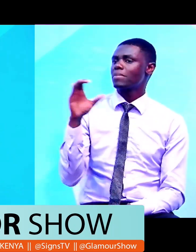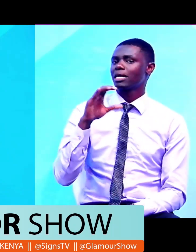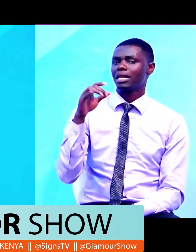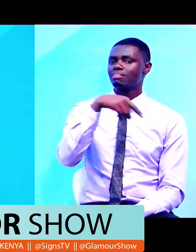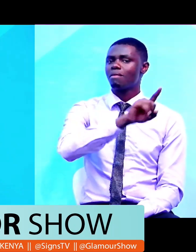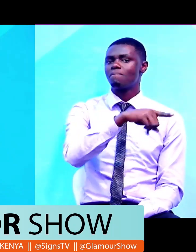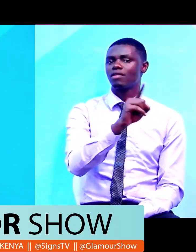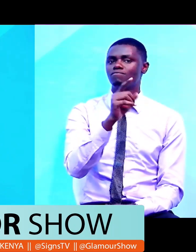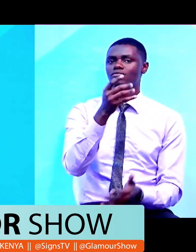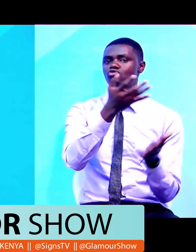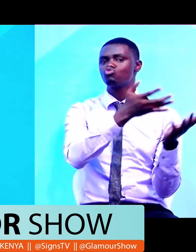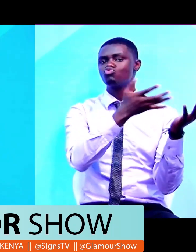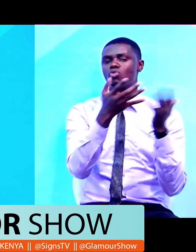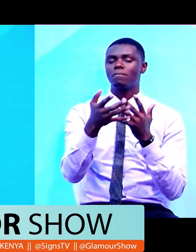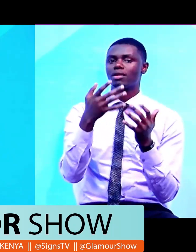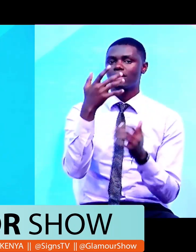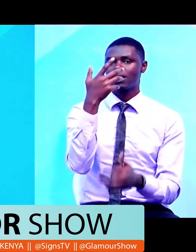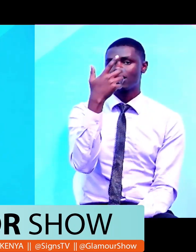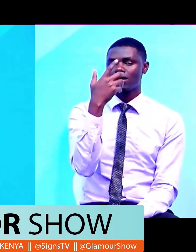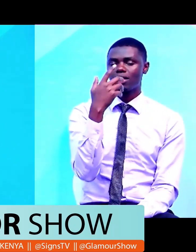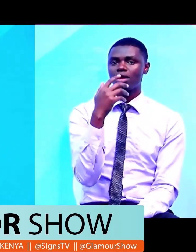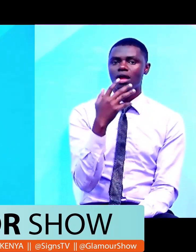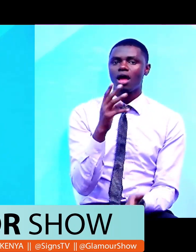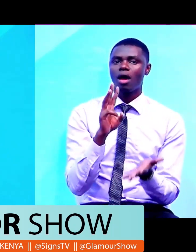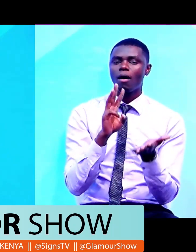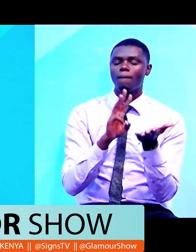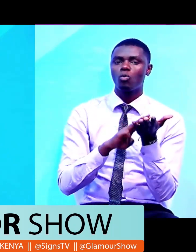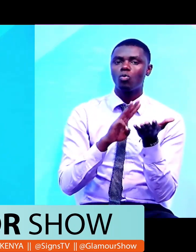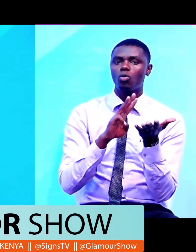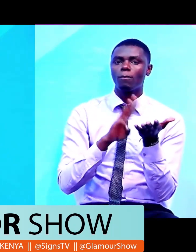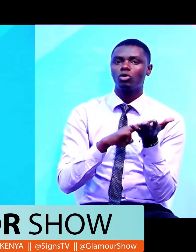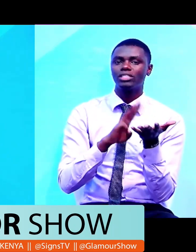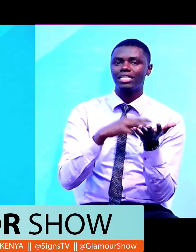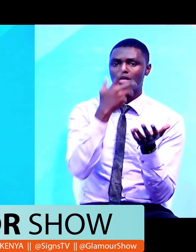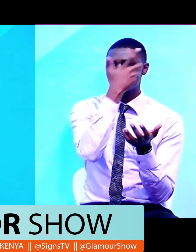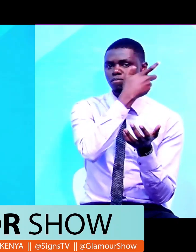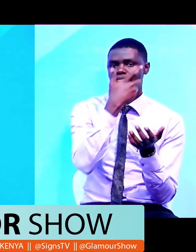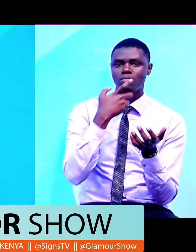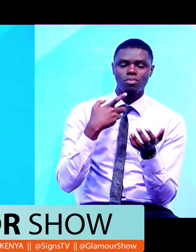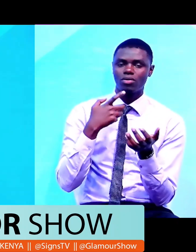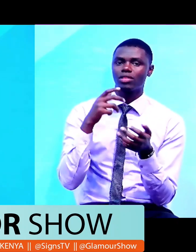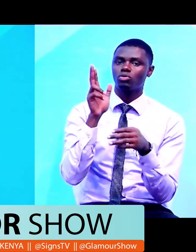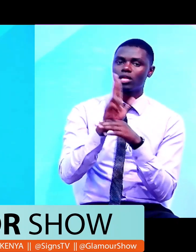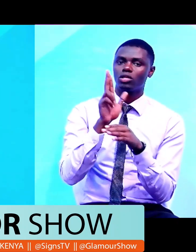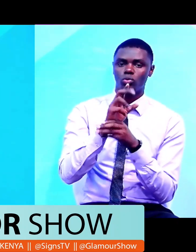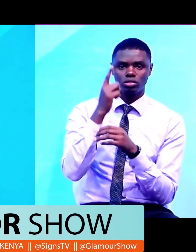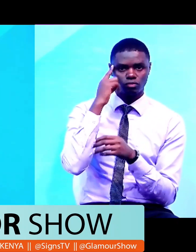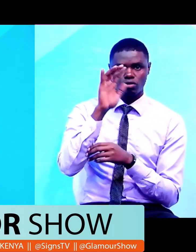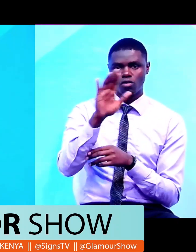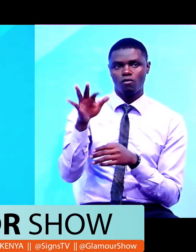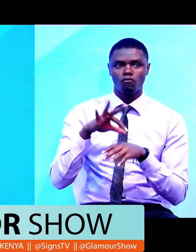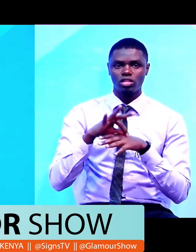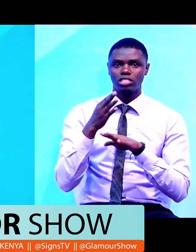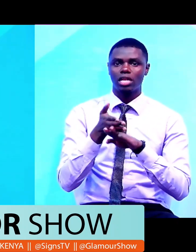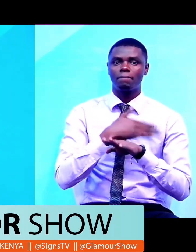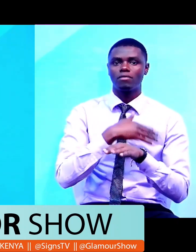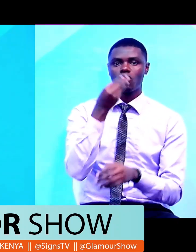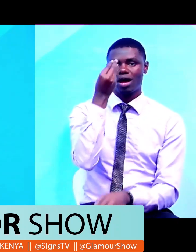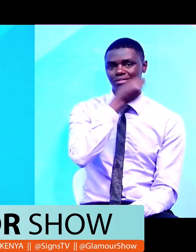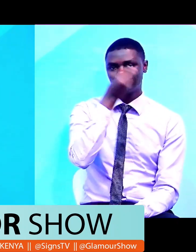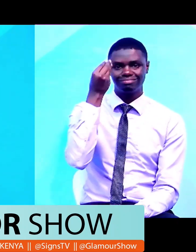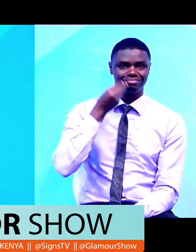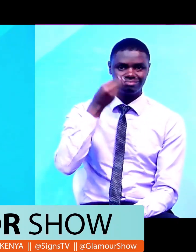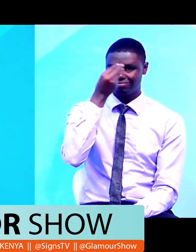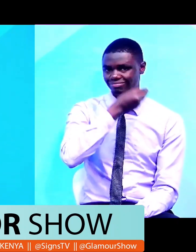to come with their moisturizer, the ones I have been using. That is what I will use on their skin before I put even the